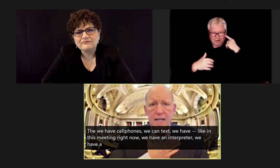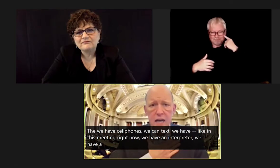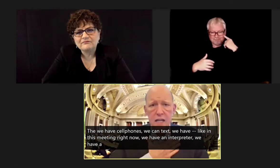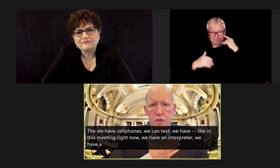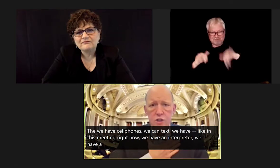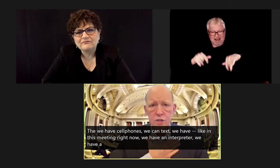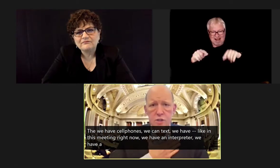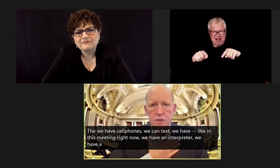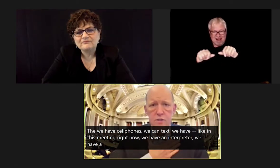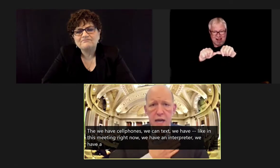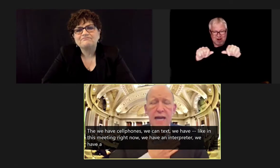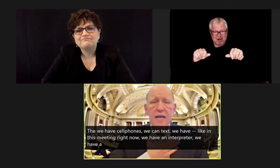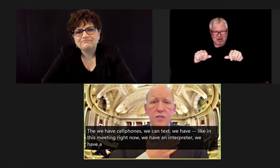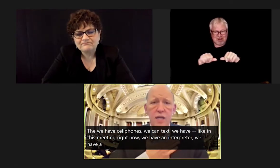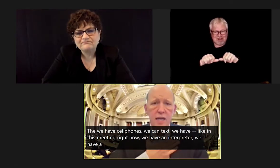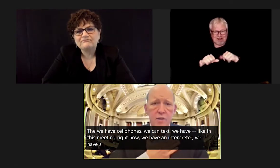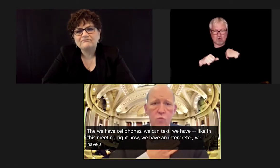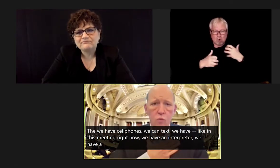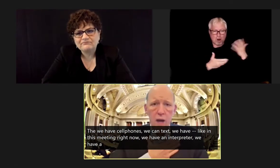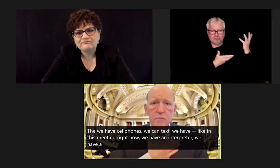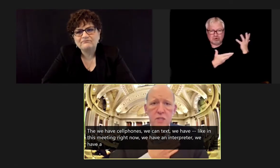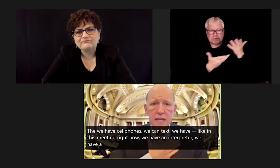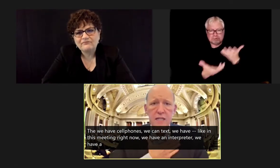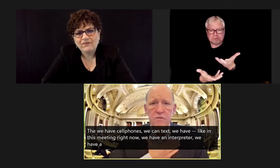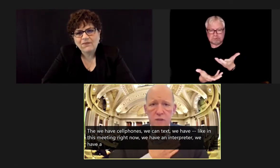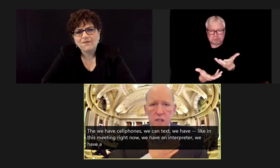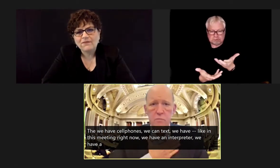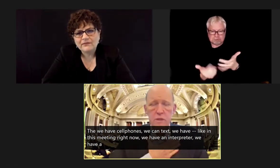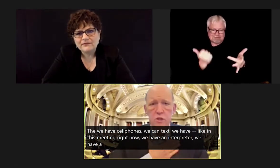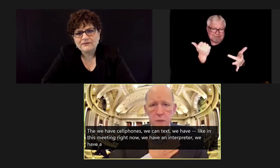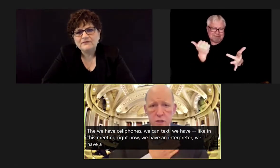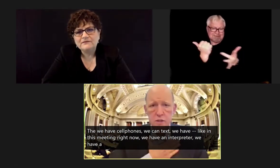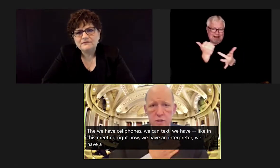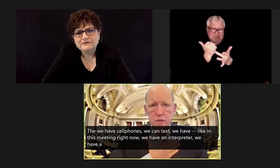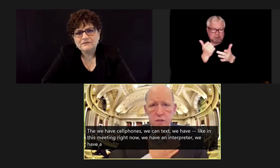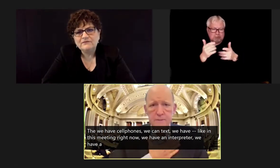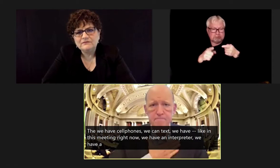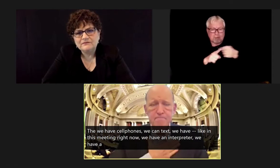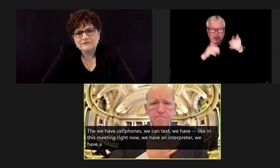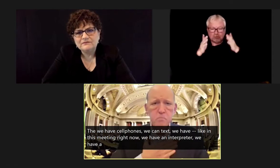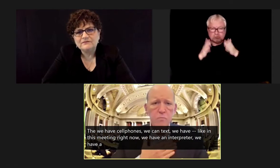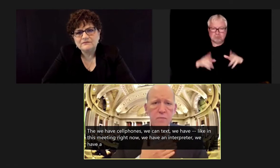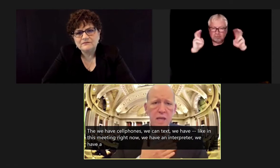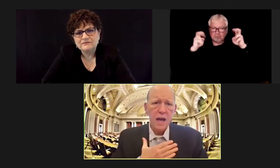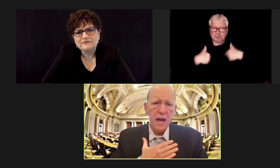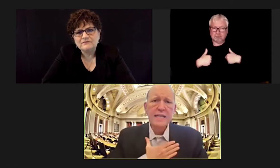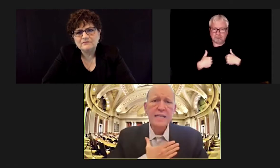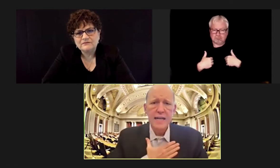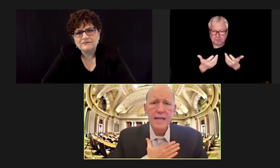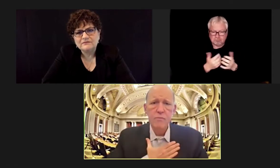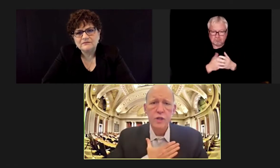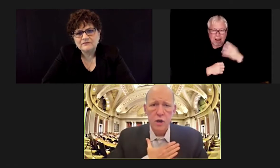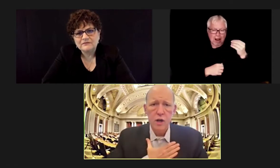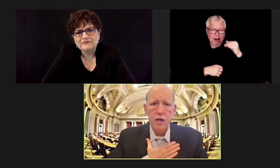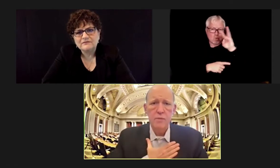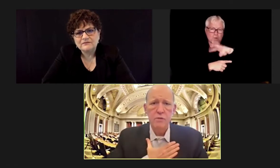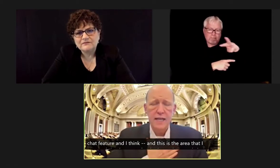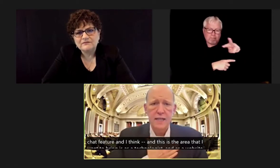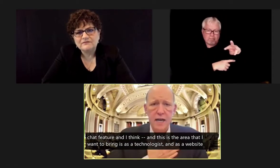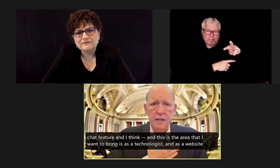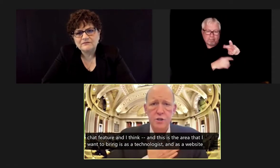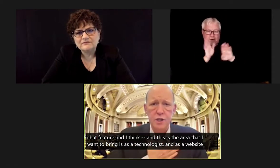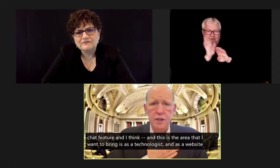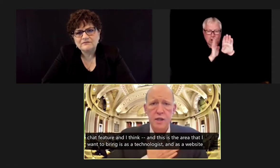a technologist and as a website development specialist, anytime we talk